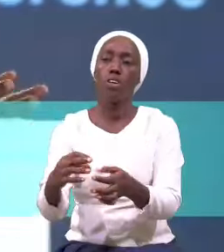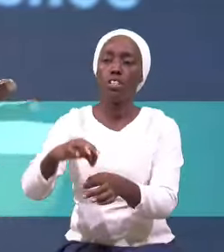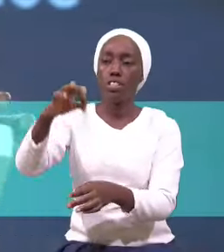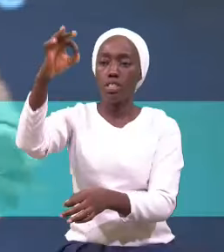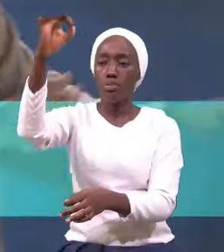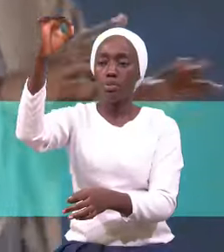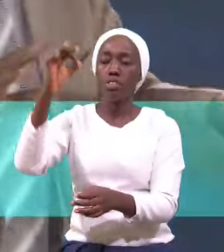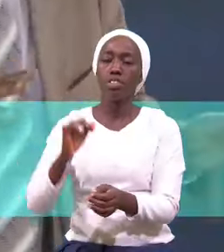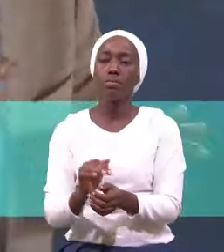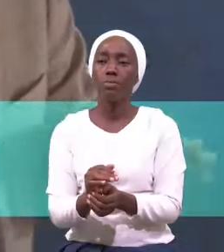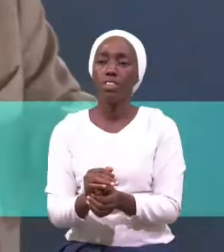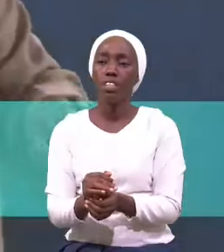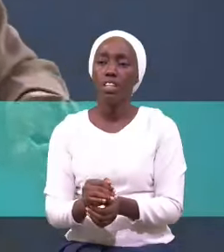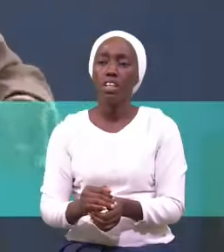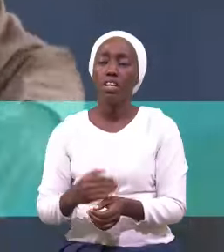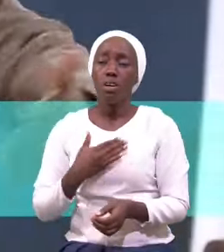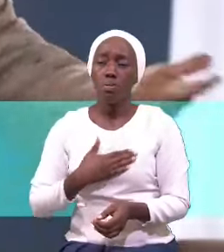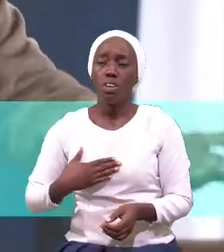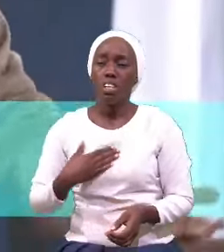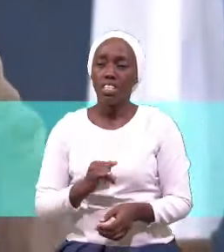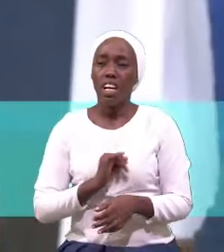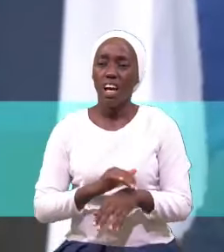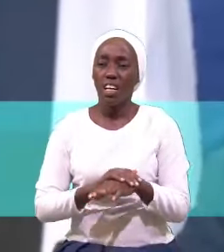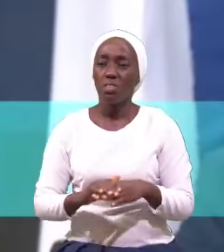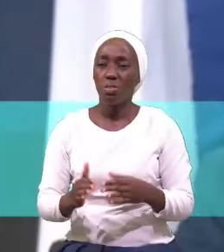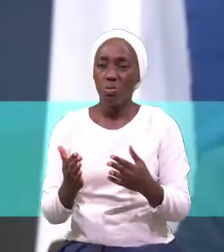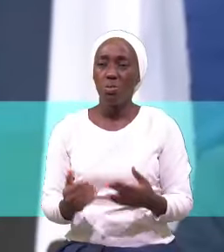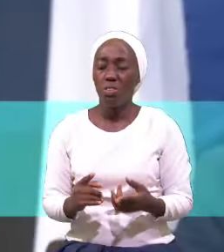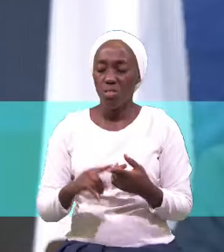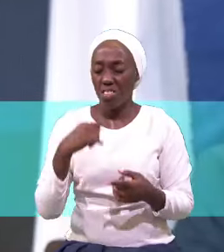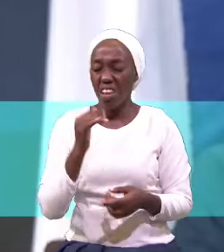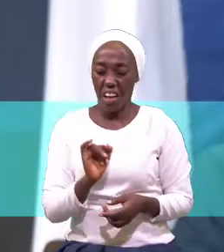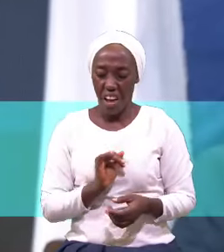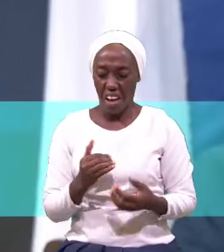Please, I don't want you to say, I have the Spirit already.